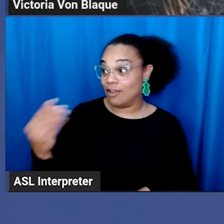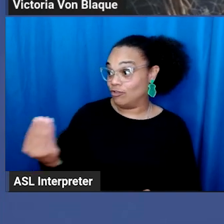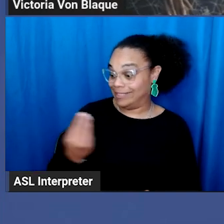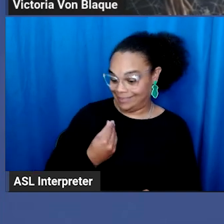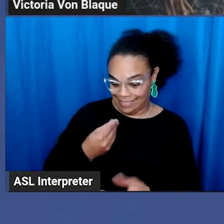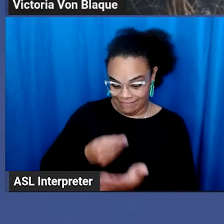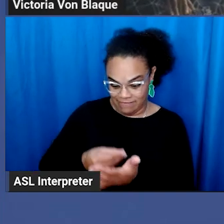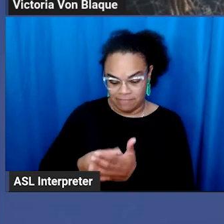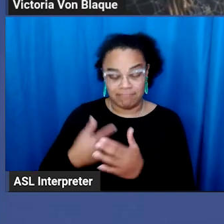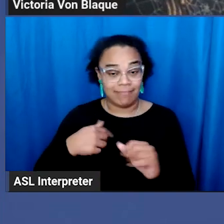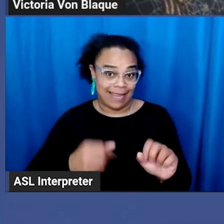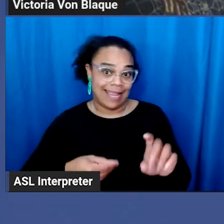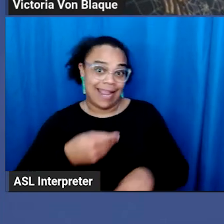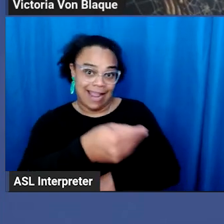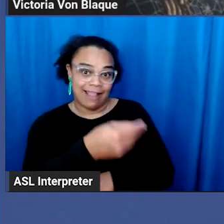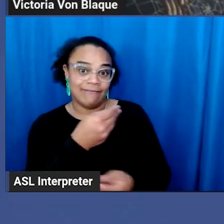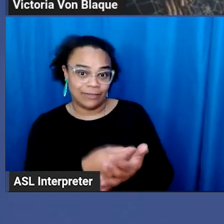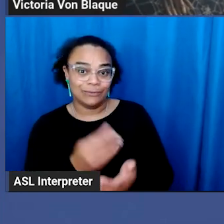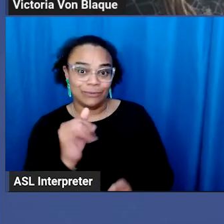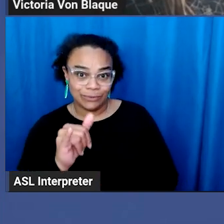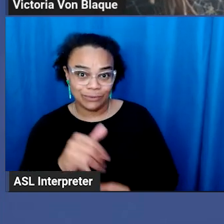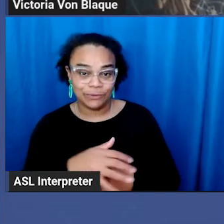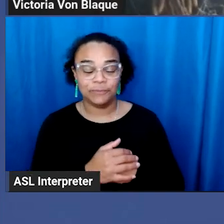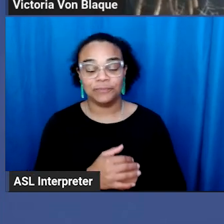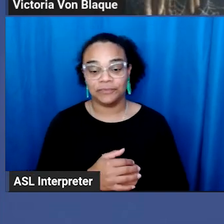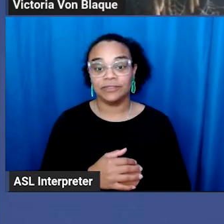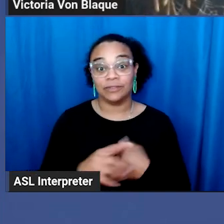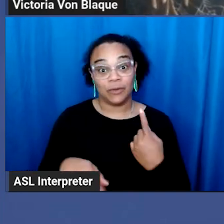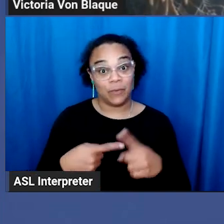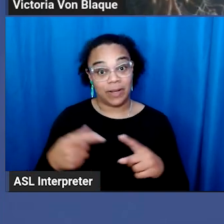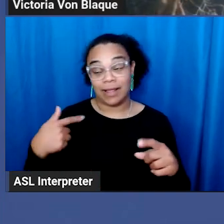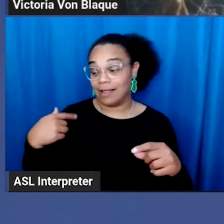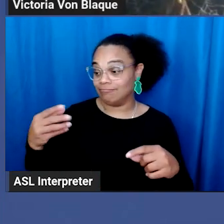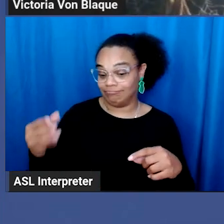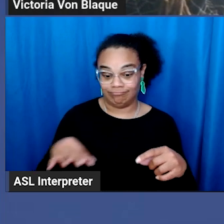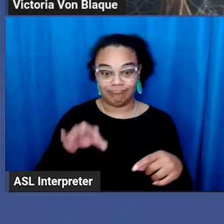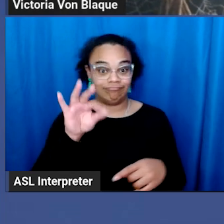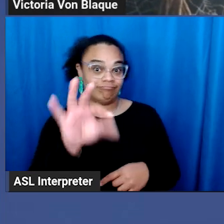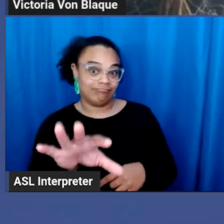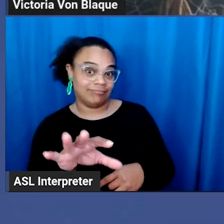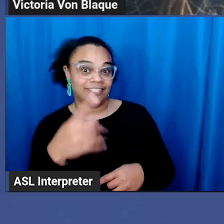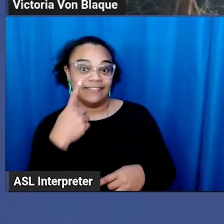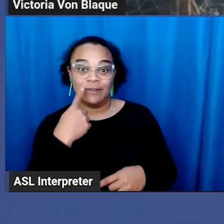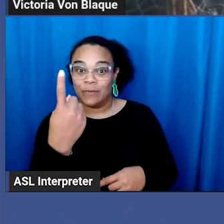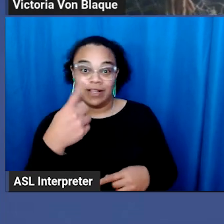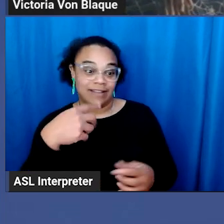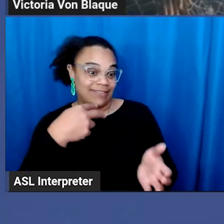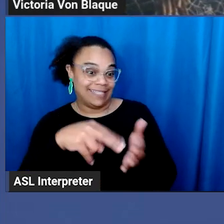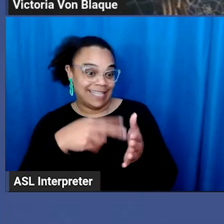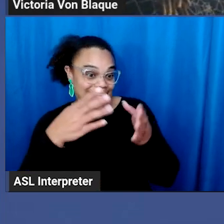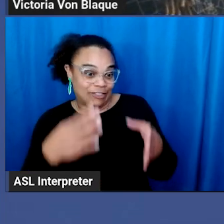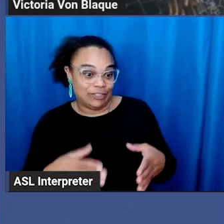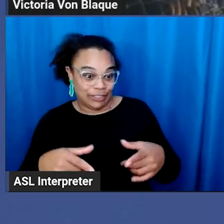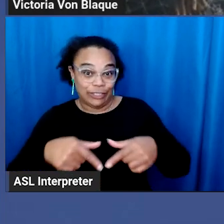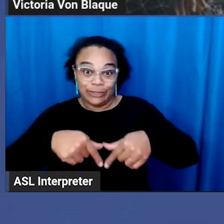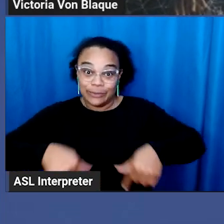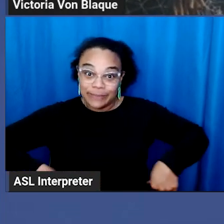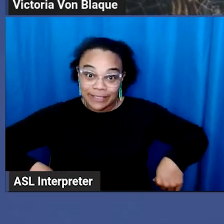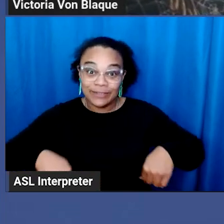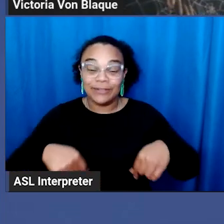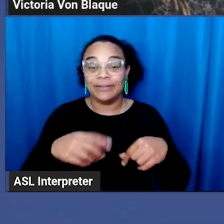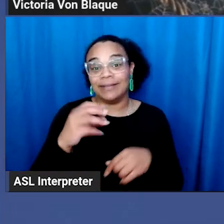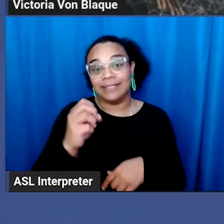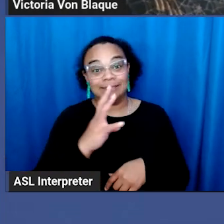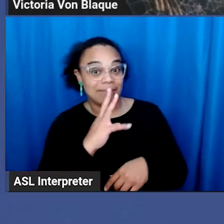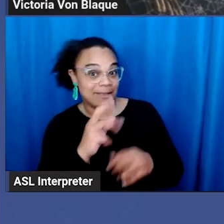give funds. And as I am putting $1 in one of the dancers, Speedos, speaking to